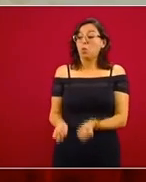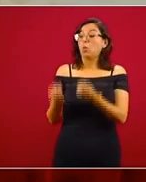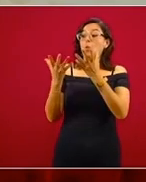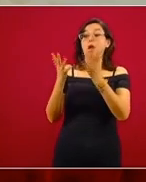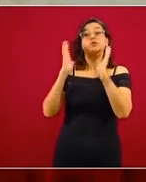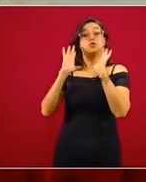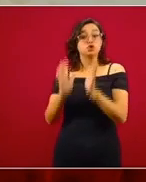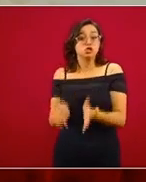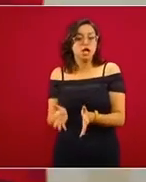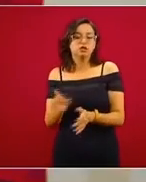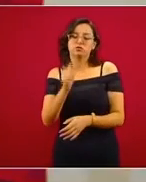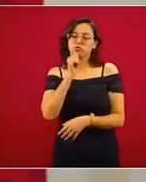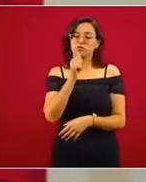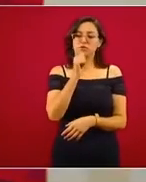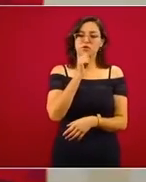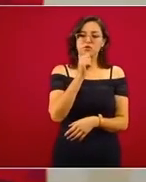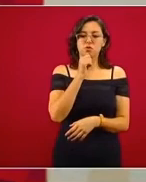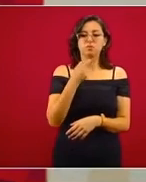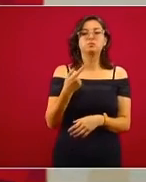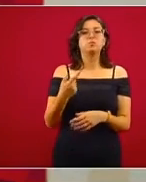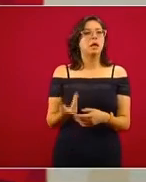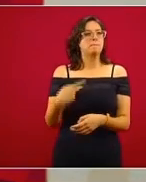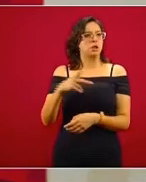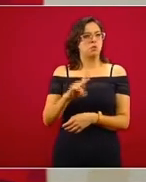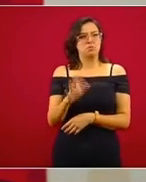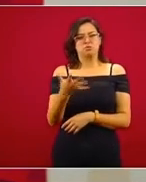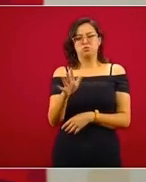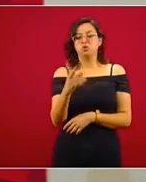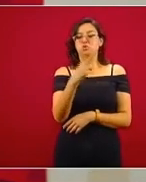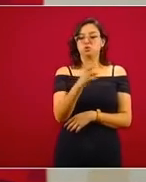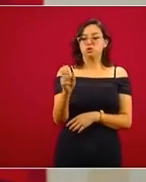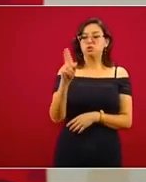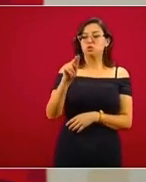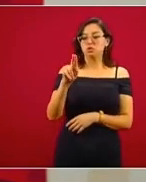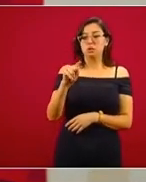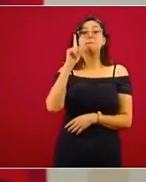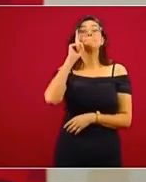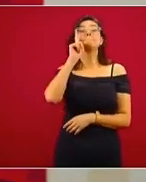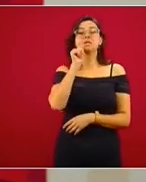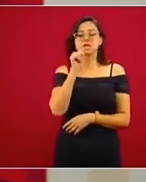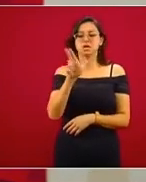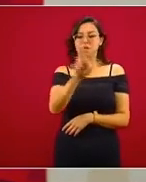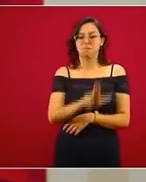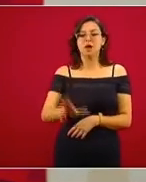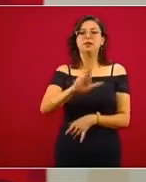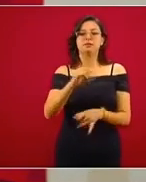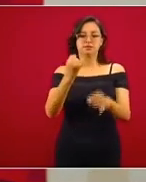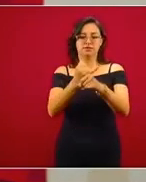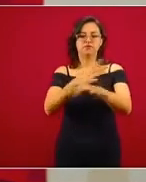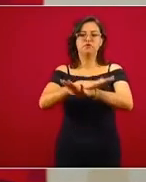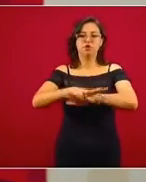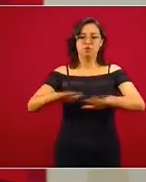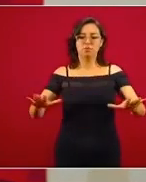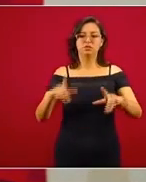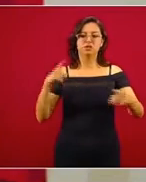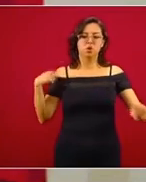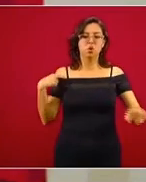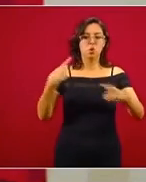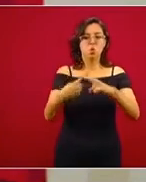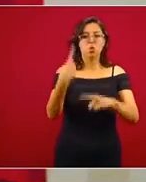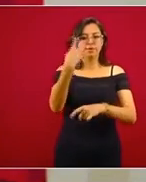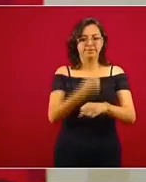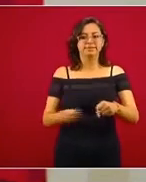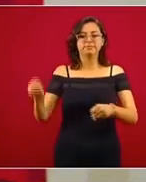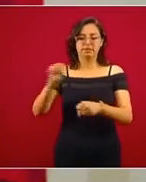So now we have more than 280. Tomorrow, we're going to let you know how far we've advanced with all of